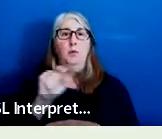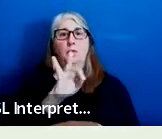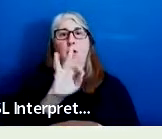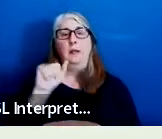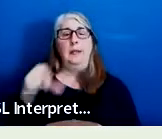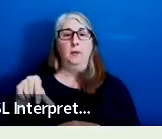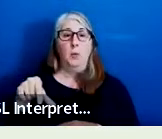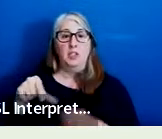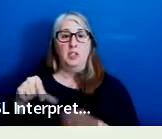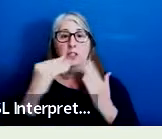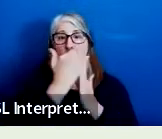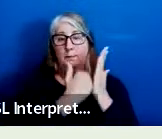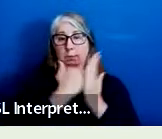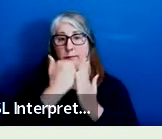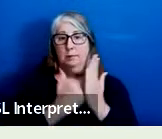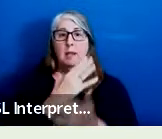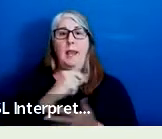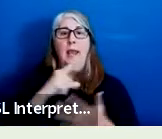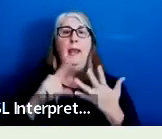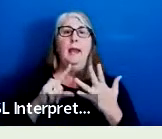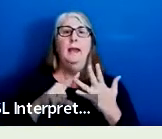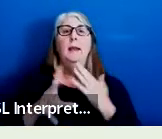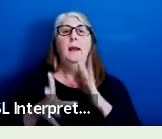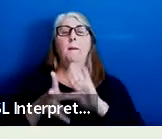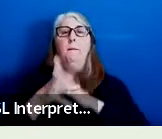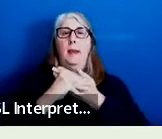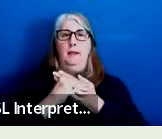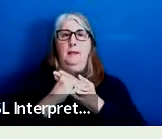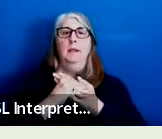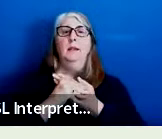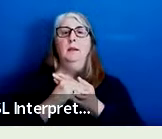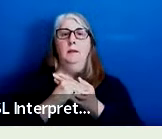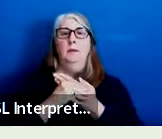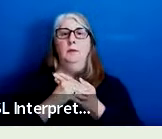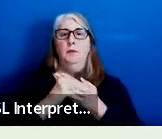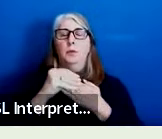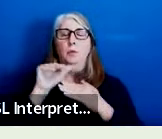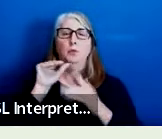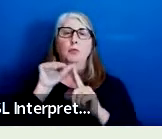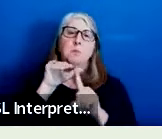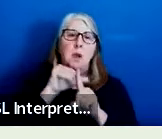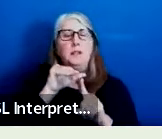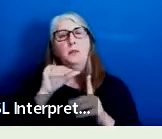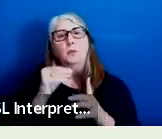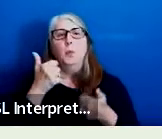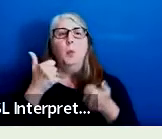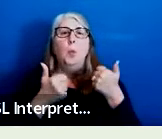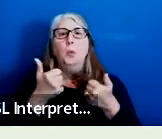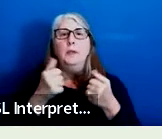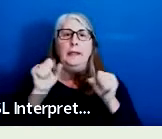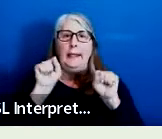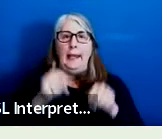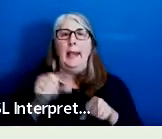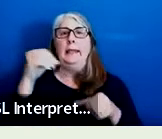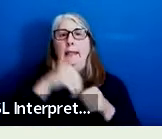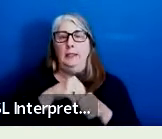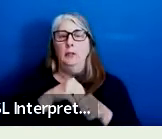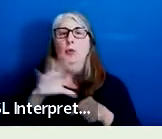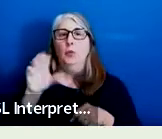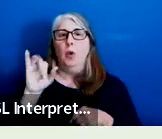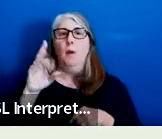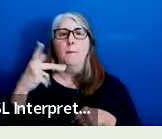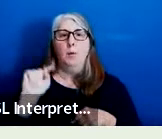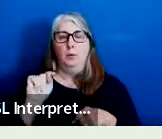questions, and a magnetic guide depicting the items that may be placed in your compost bin. Now let's explore what's